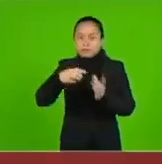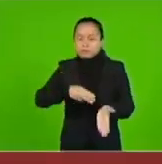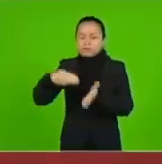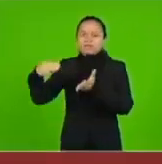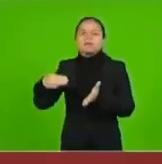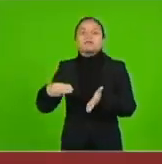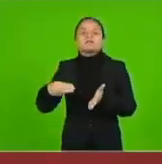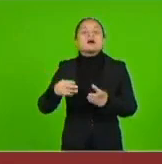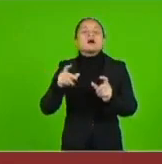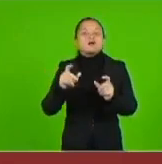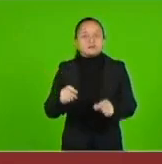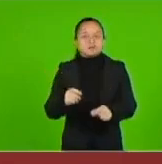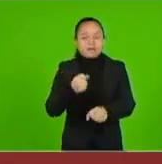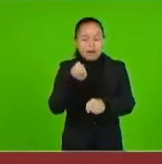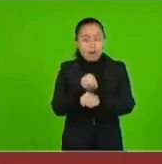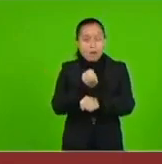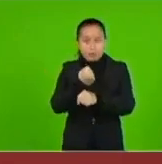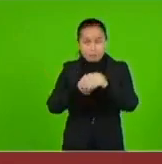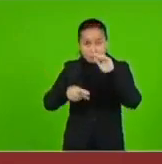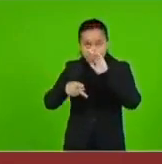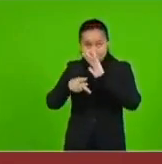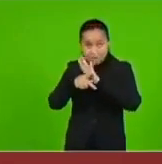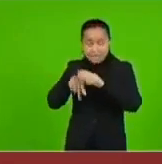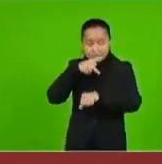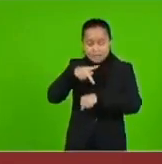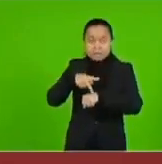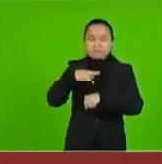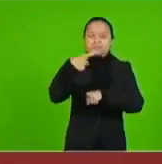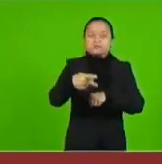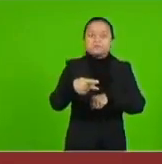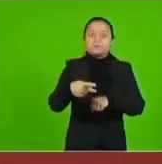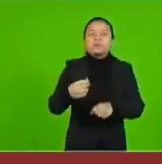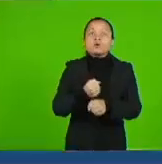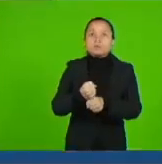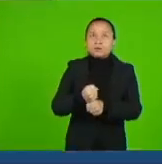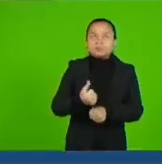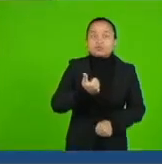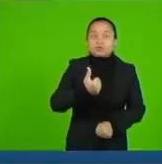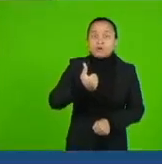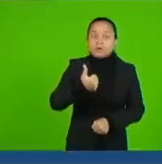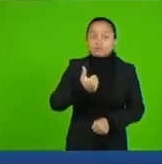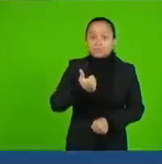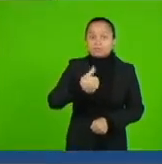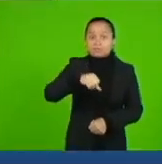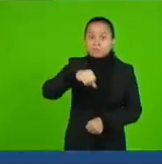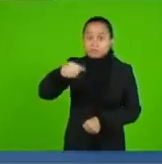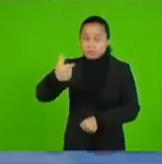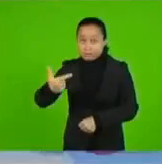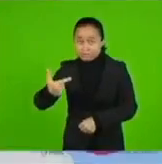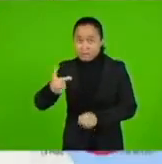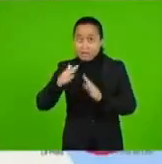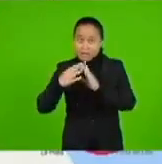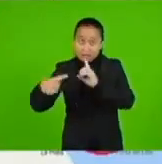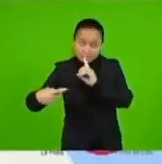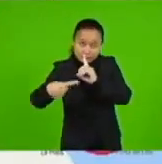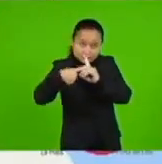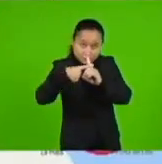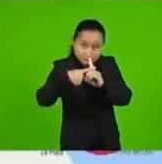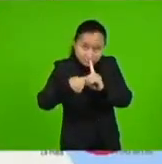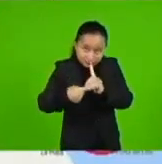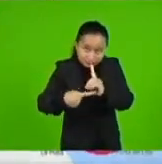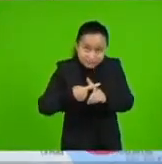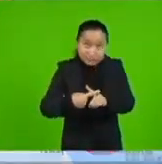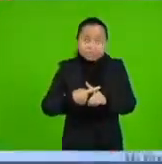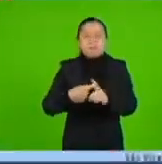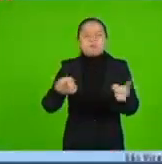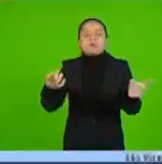The work abroad. One of the landmarks of Maranatha Christian Church is the growth of the work abroad. In